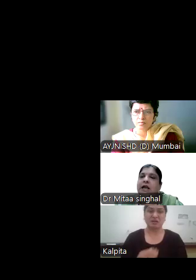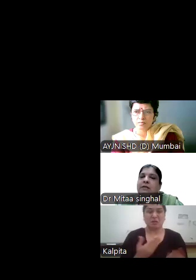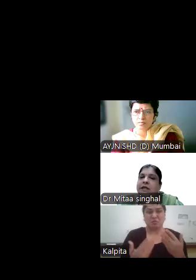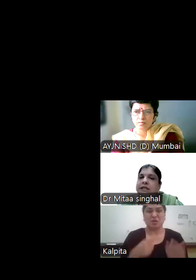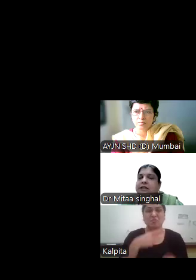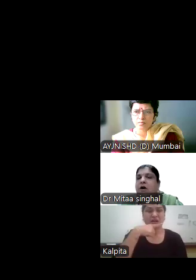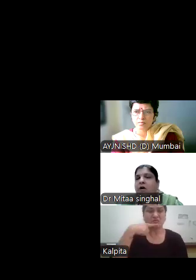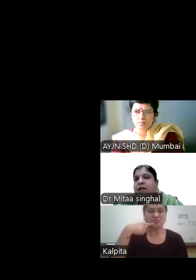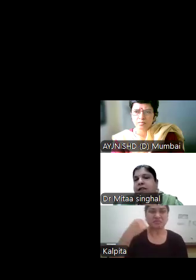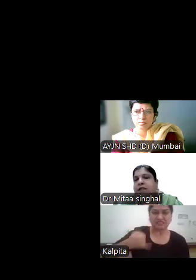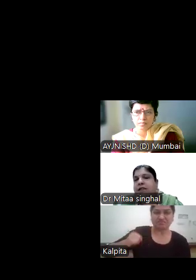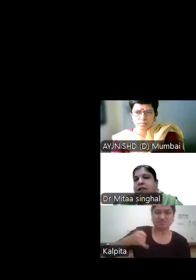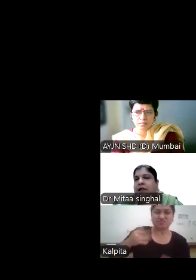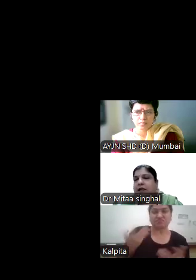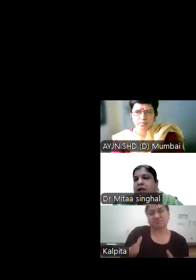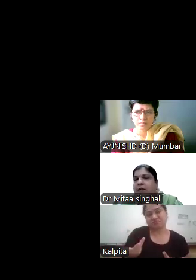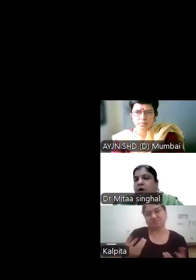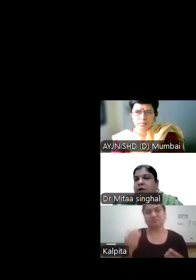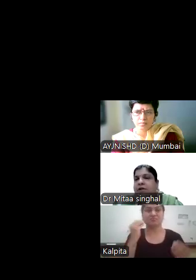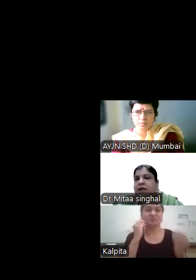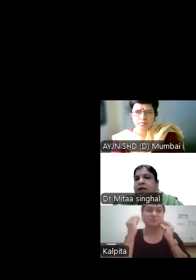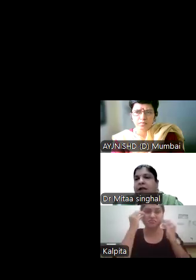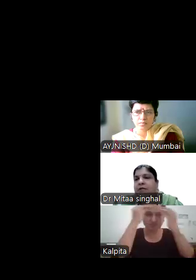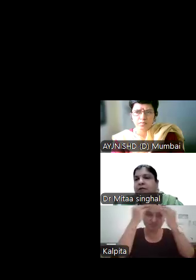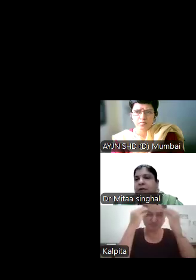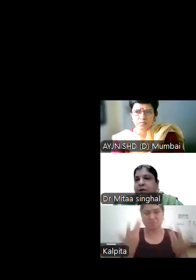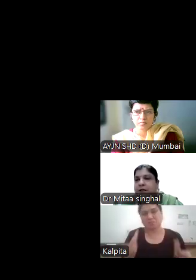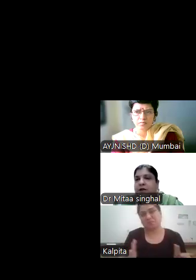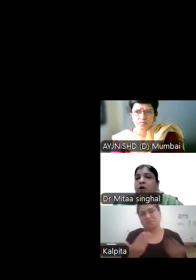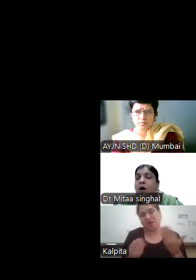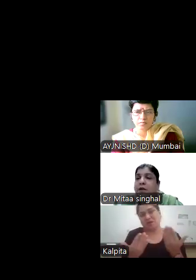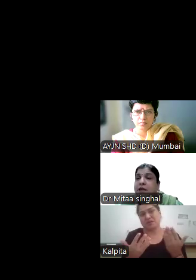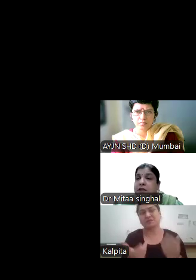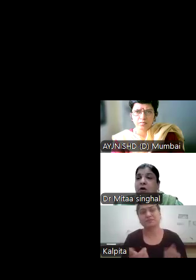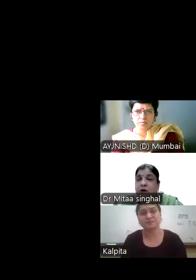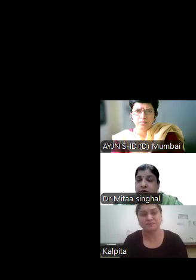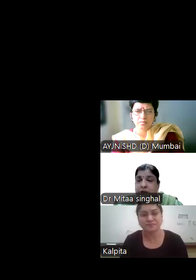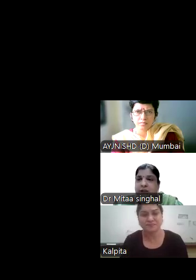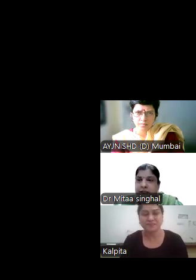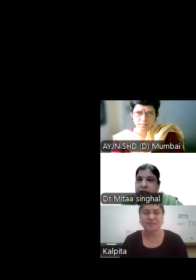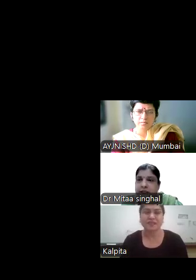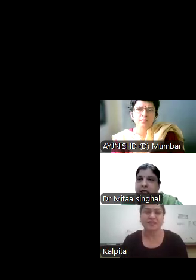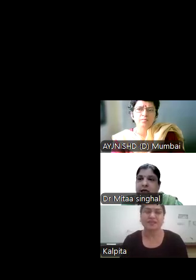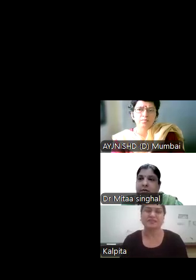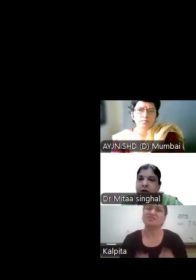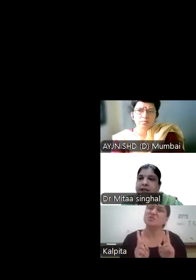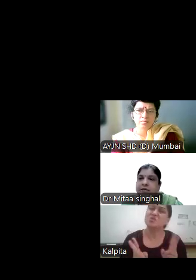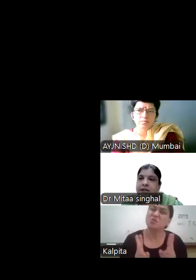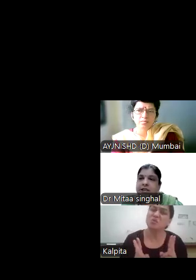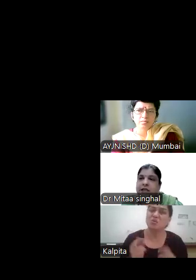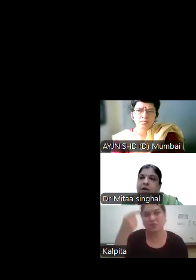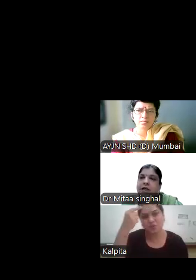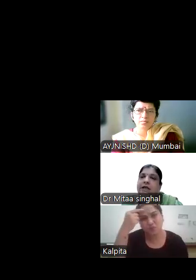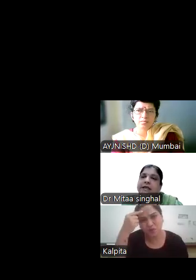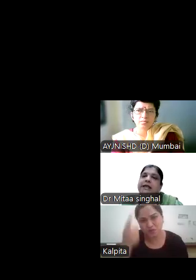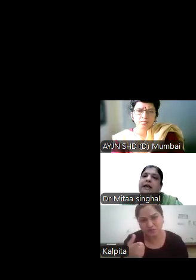infections, measles. All these things can be creating problems at the time of the birth. The commonest cause which is seen is birth